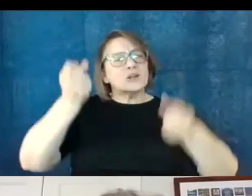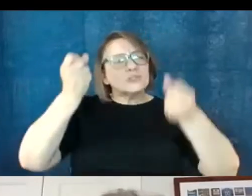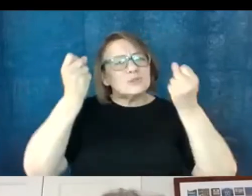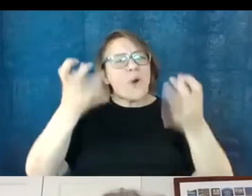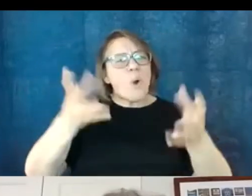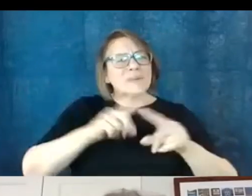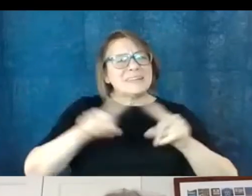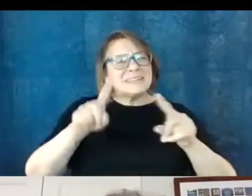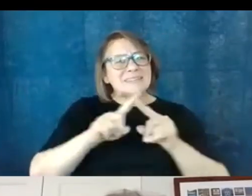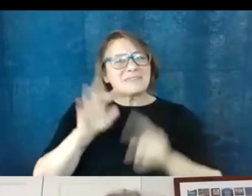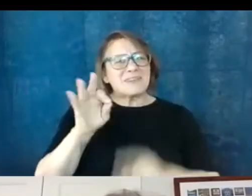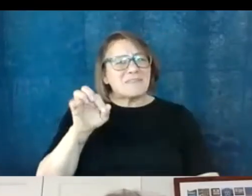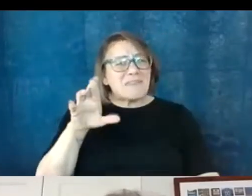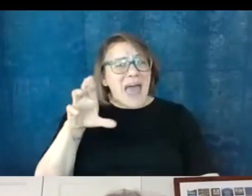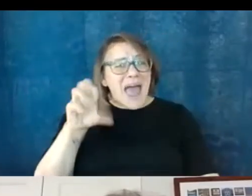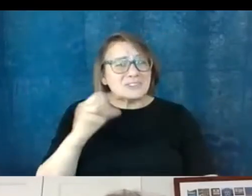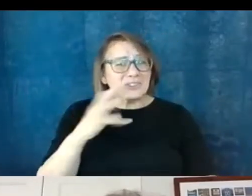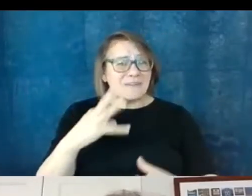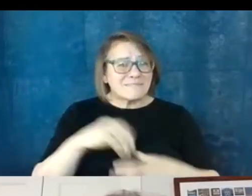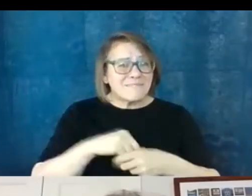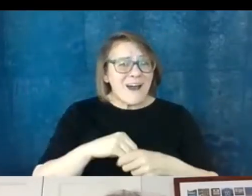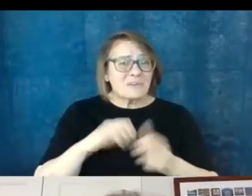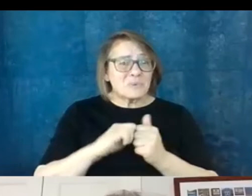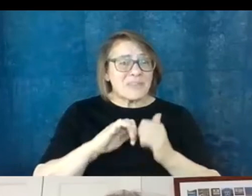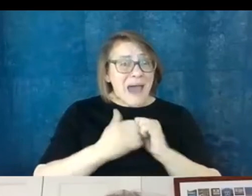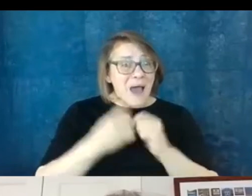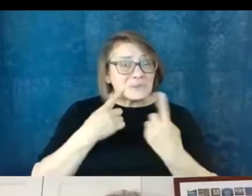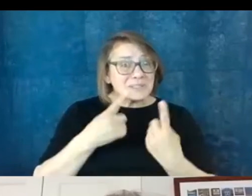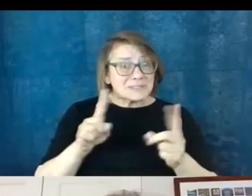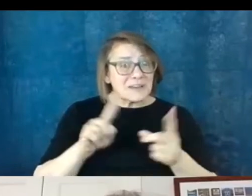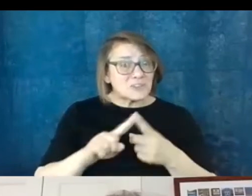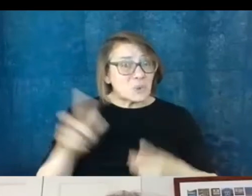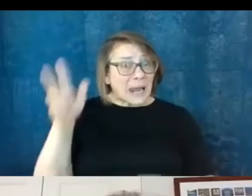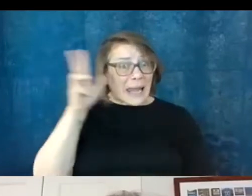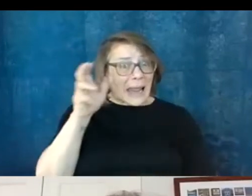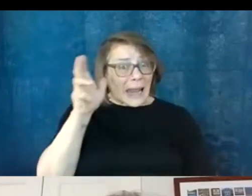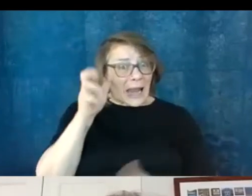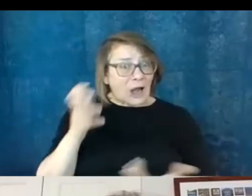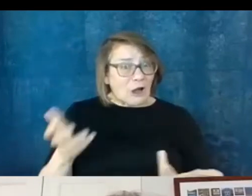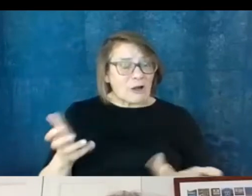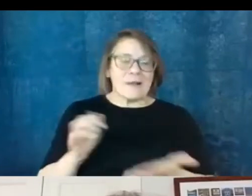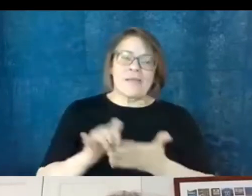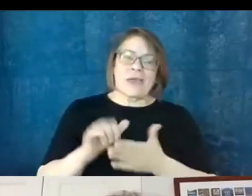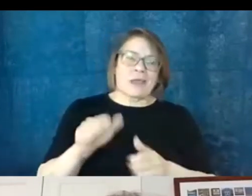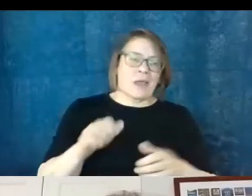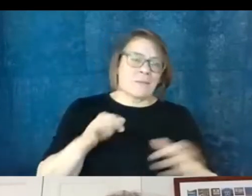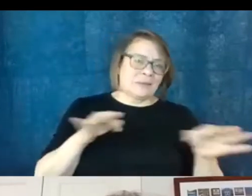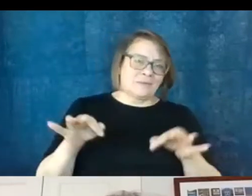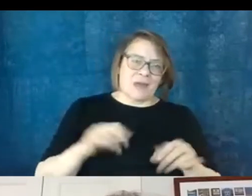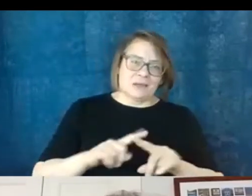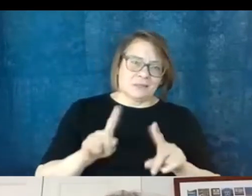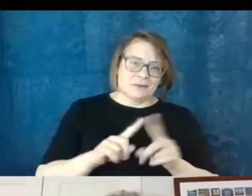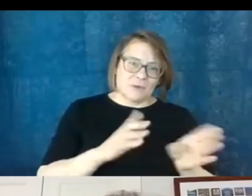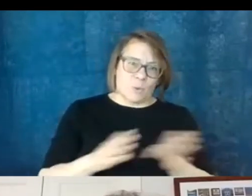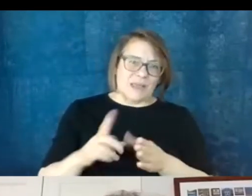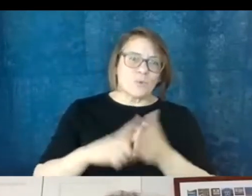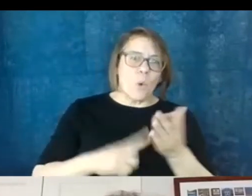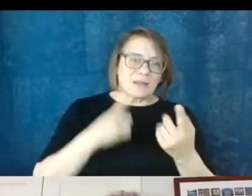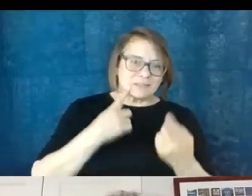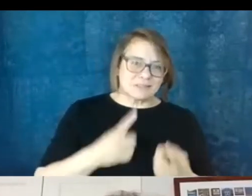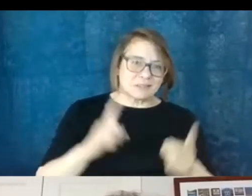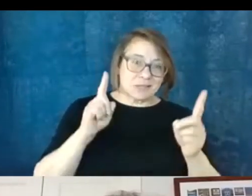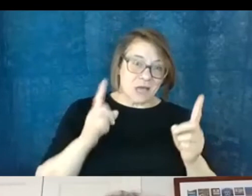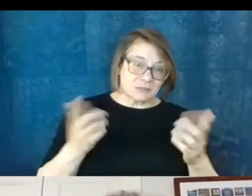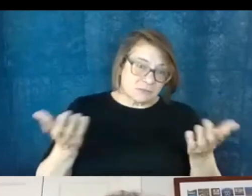factors that go into how successful, and that can be defined in several ways also.